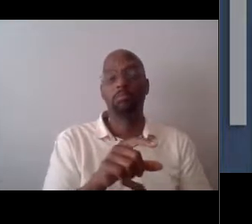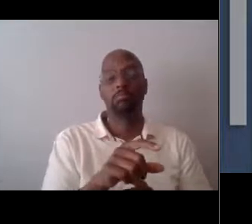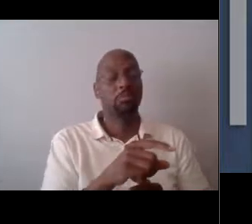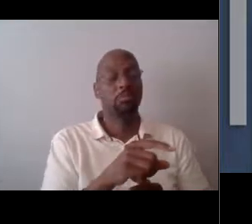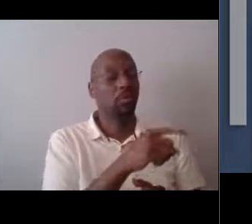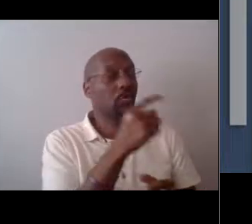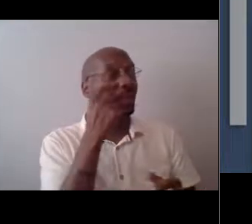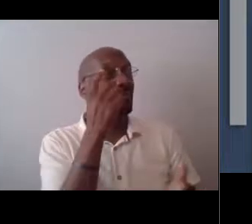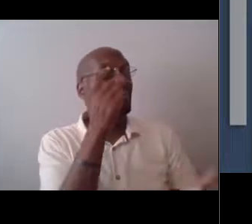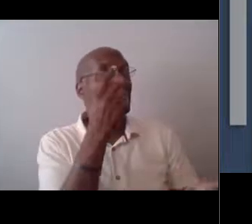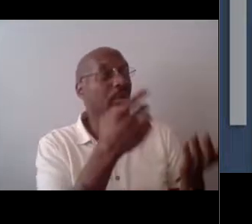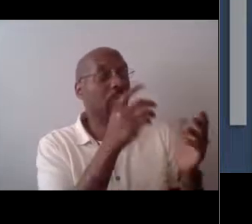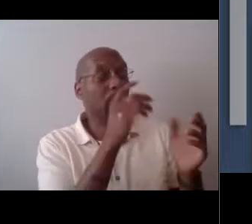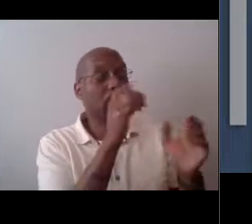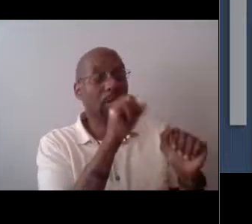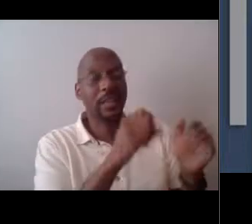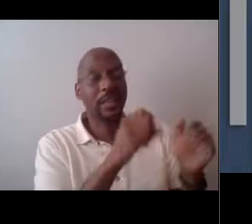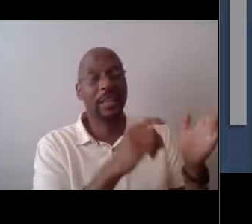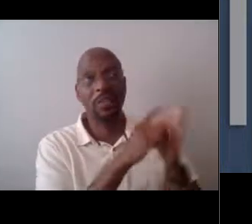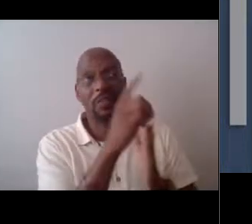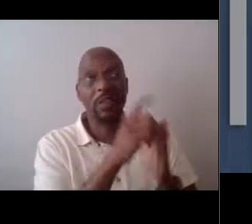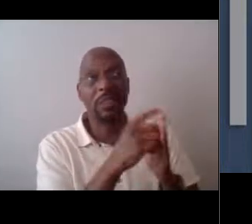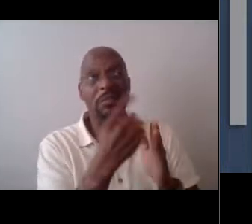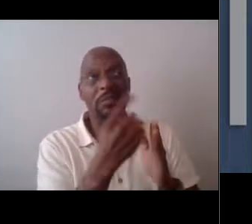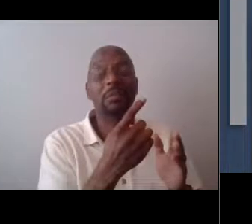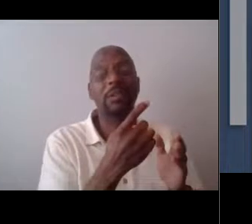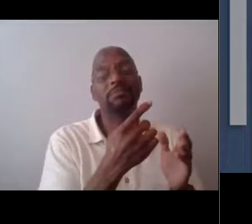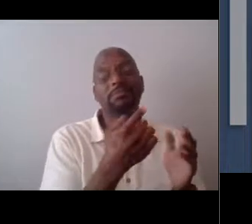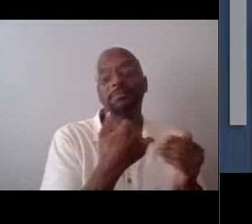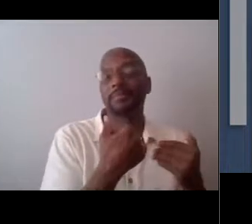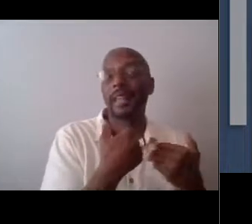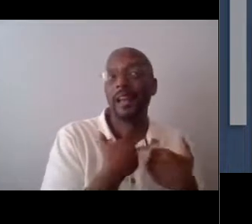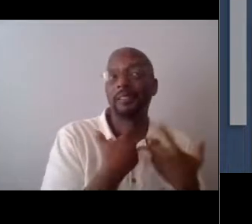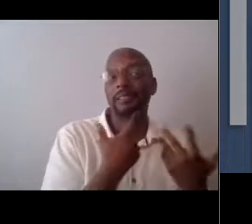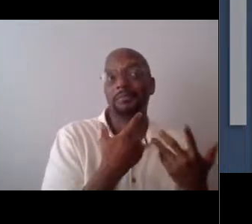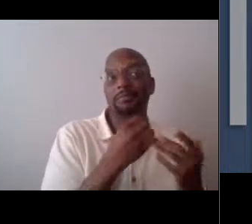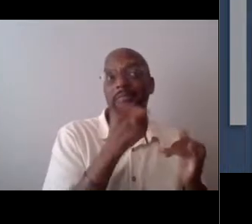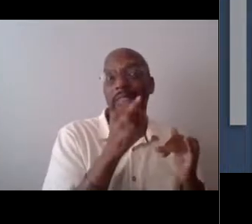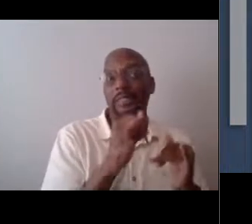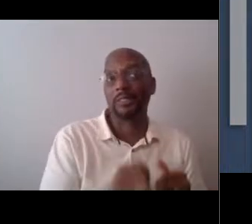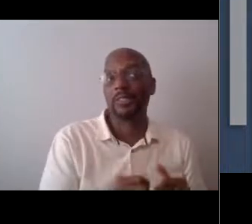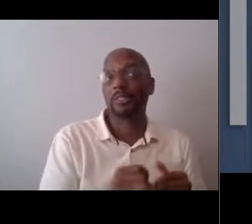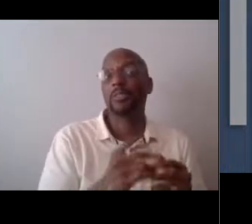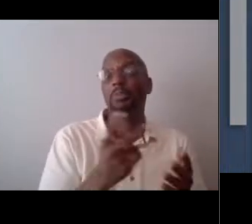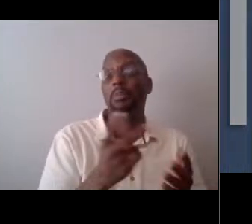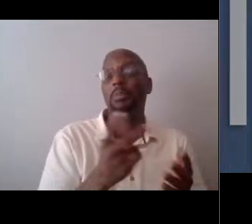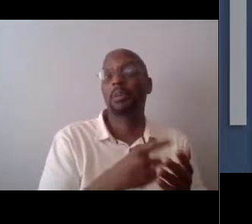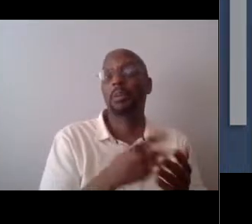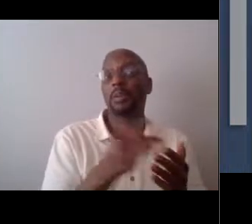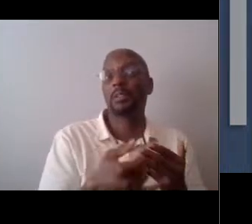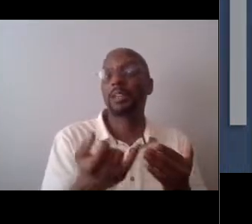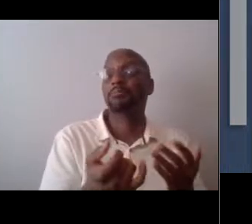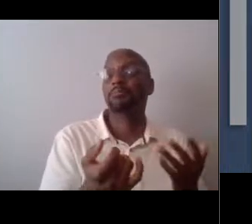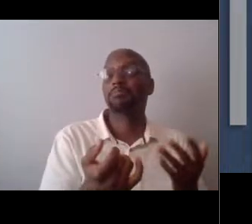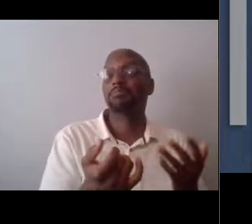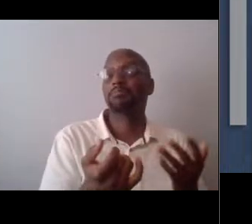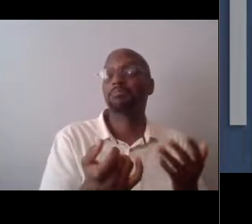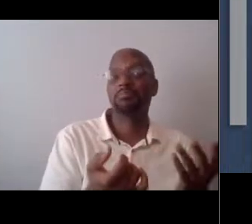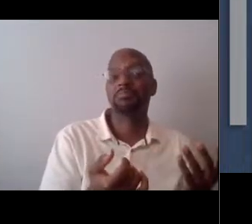give us some idea as to individual project relative to the projects,